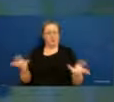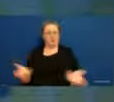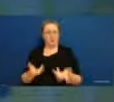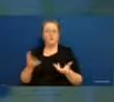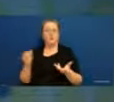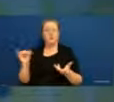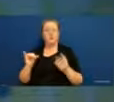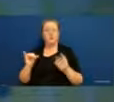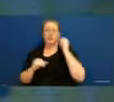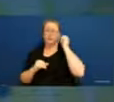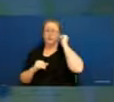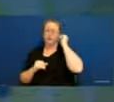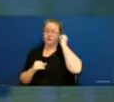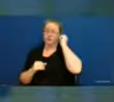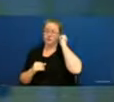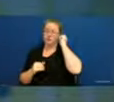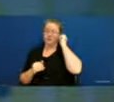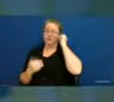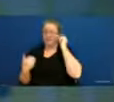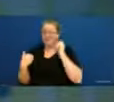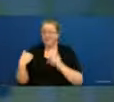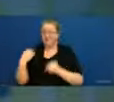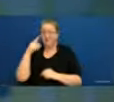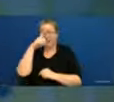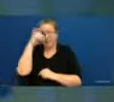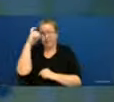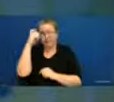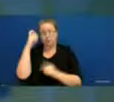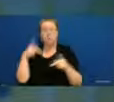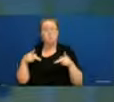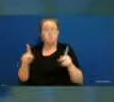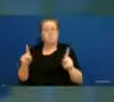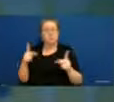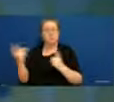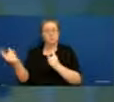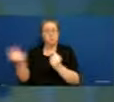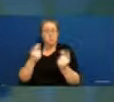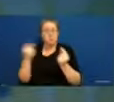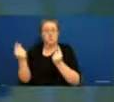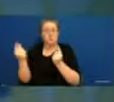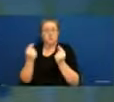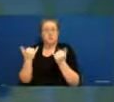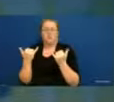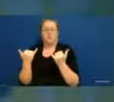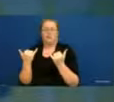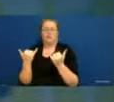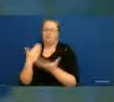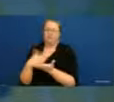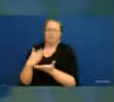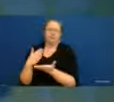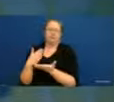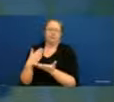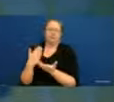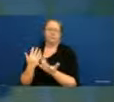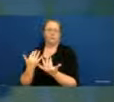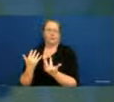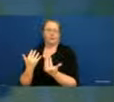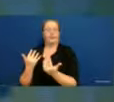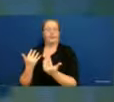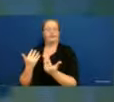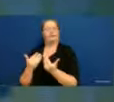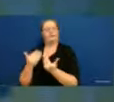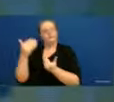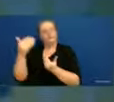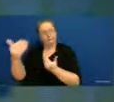summer when rates were low, when the climate was more favorable, we need to take a step back from now. It's not